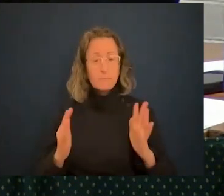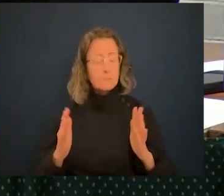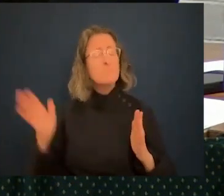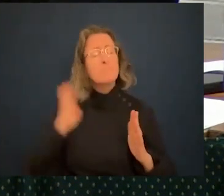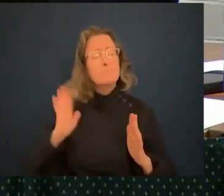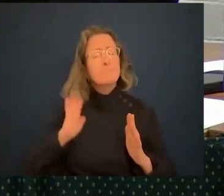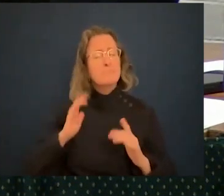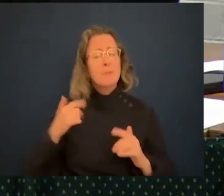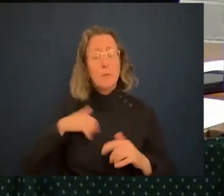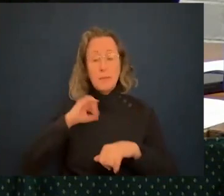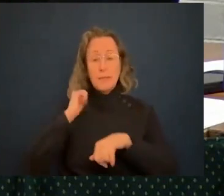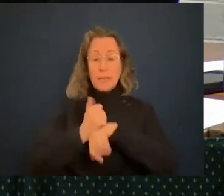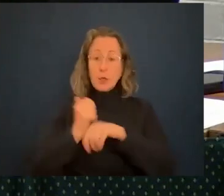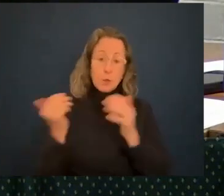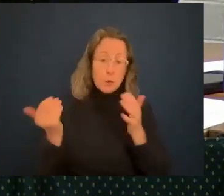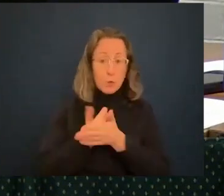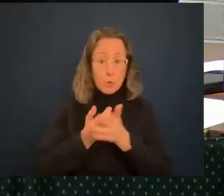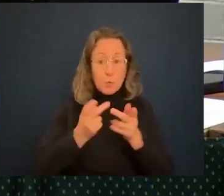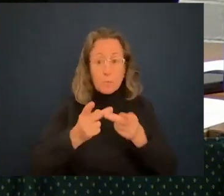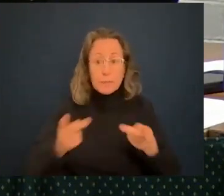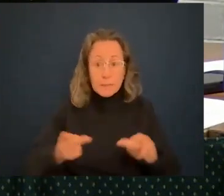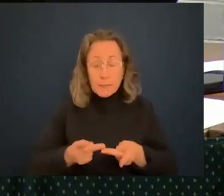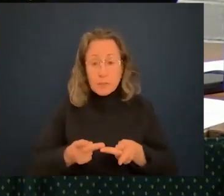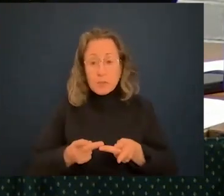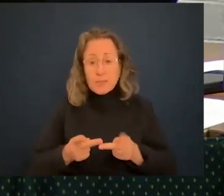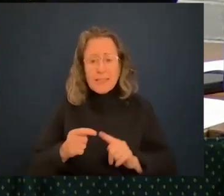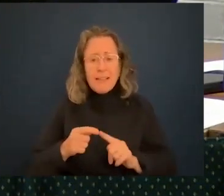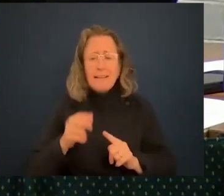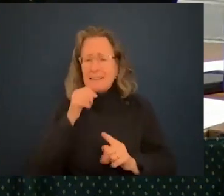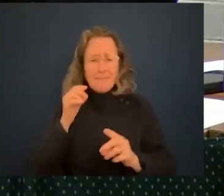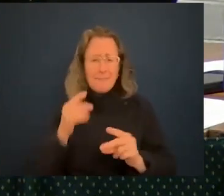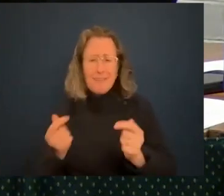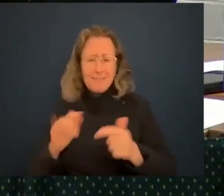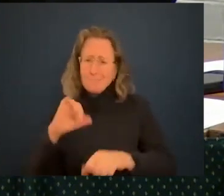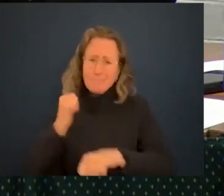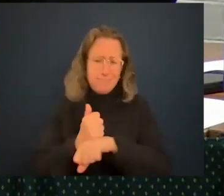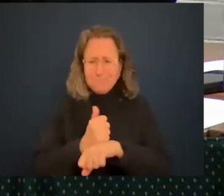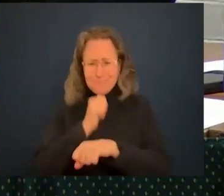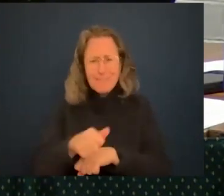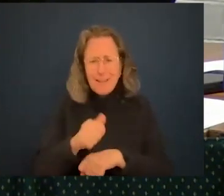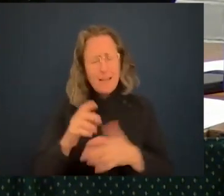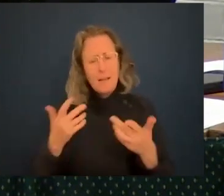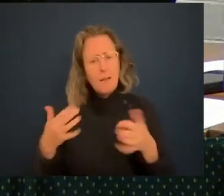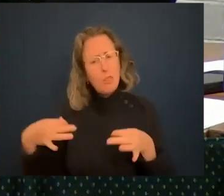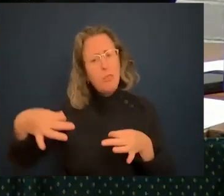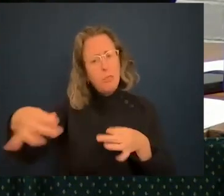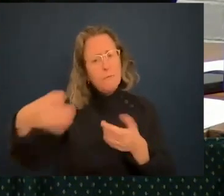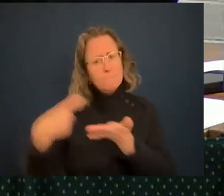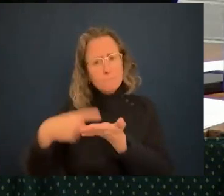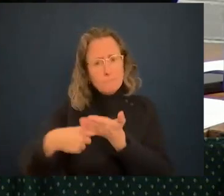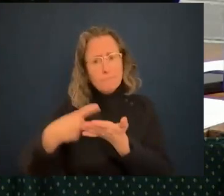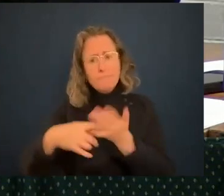positions in the past it's usually been a much slower process right that's true